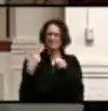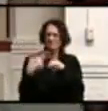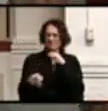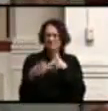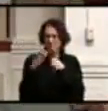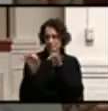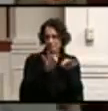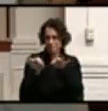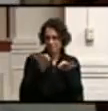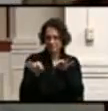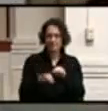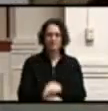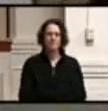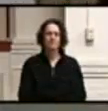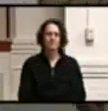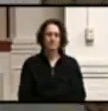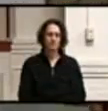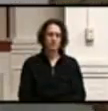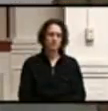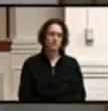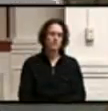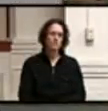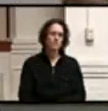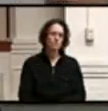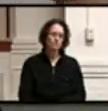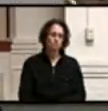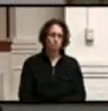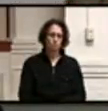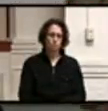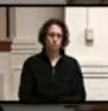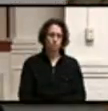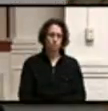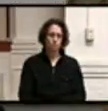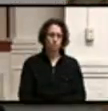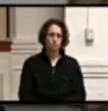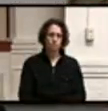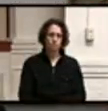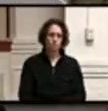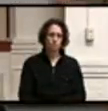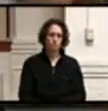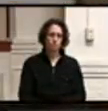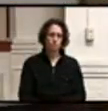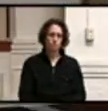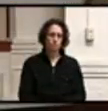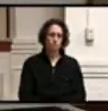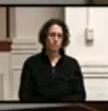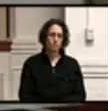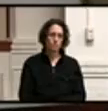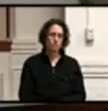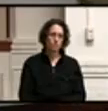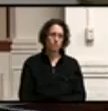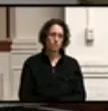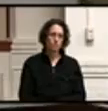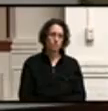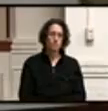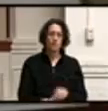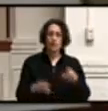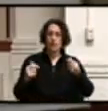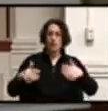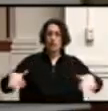What we're building on is a parcel that we found is really part of